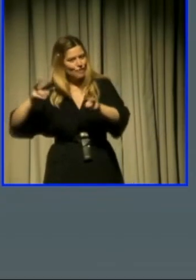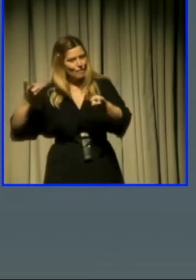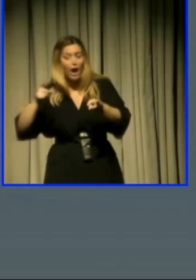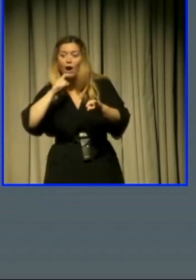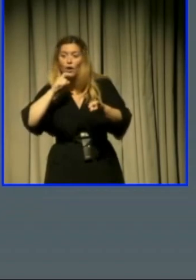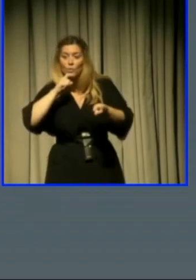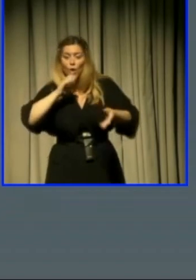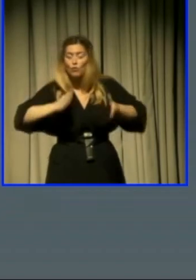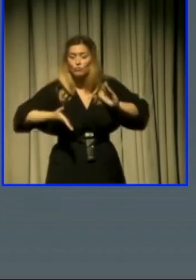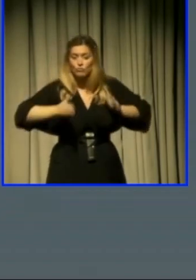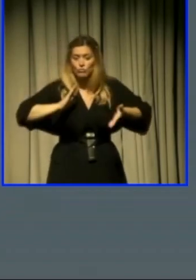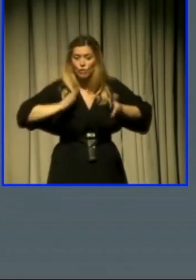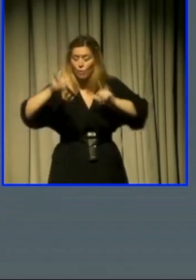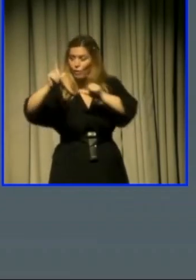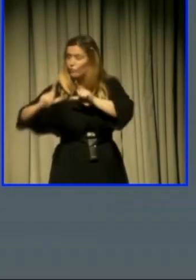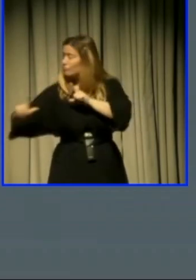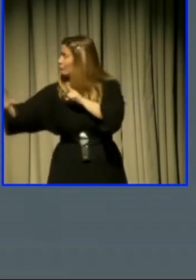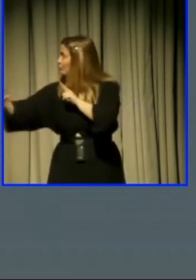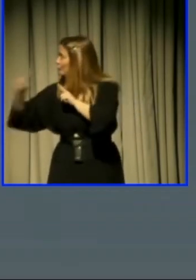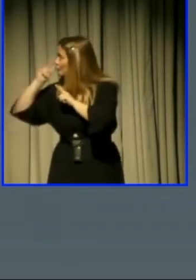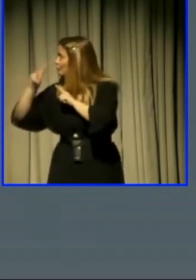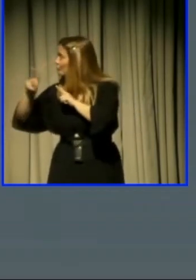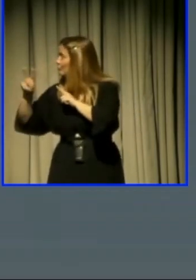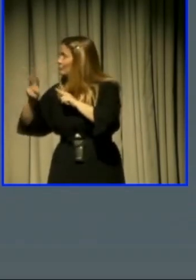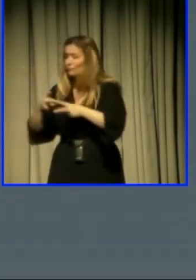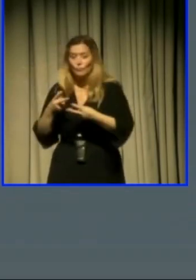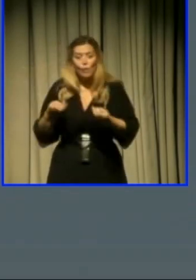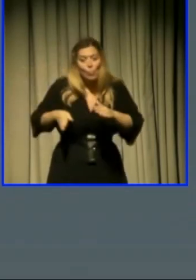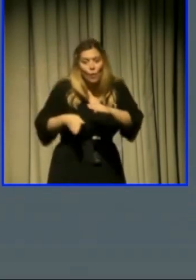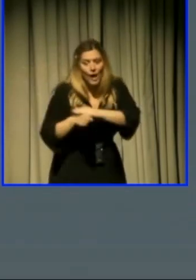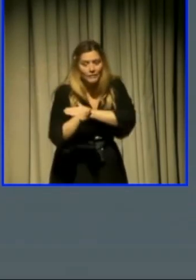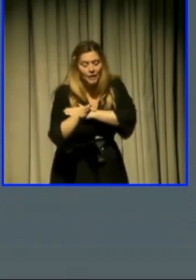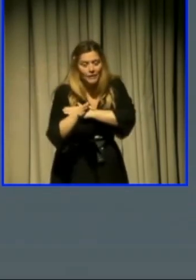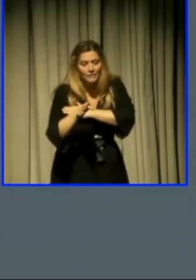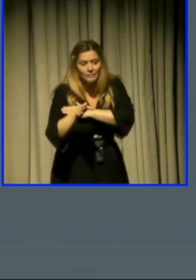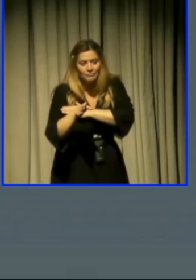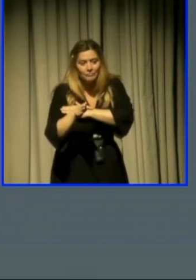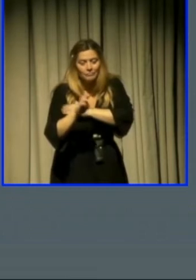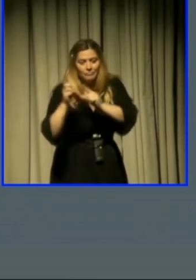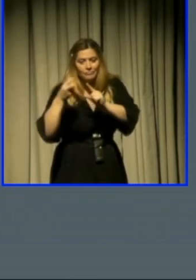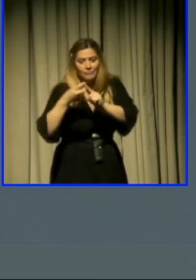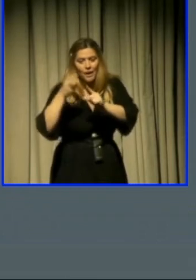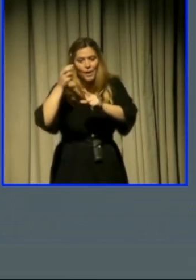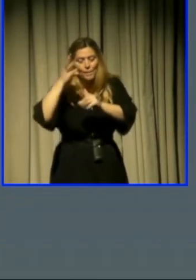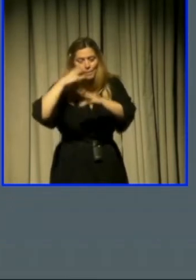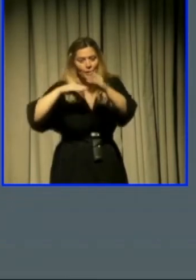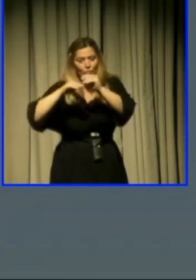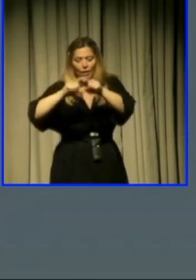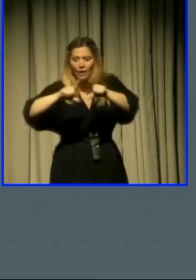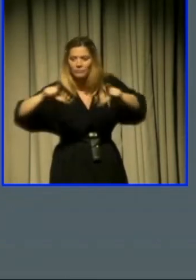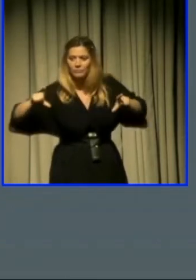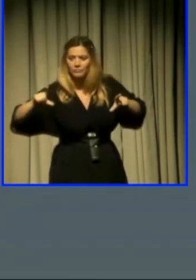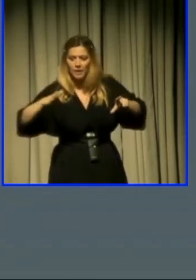each visitor is able to assume their own digital avatar, and they're able to navigate all